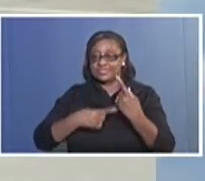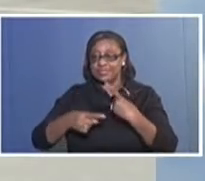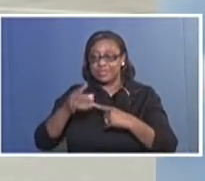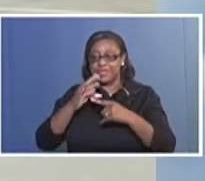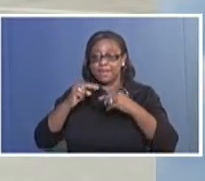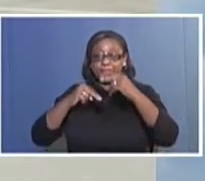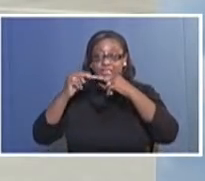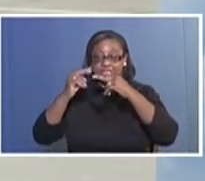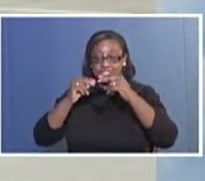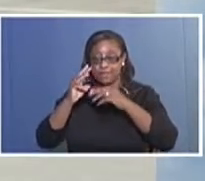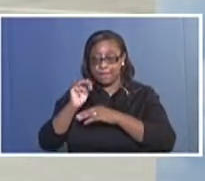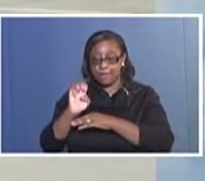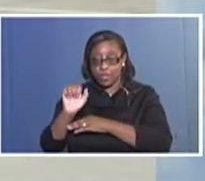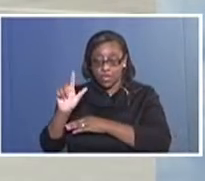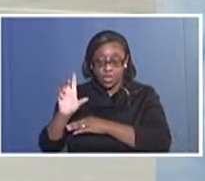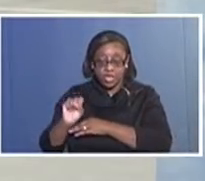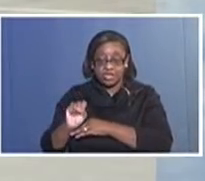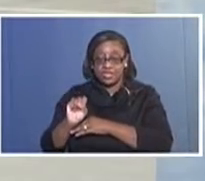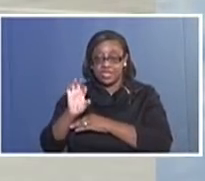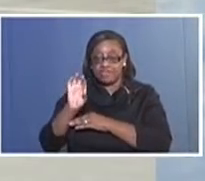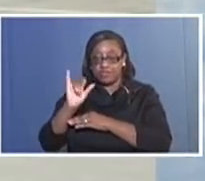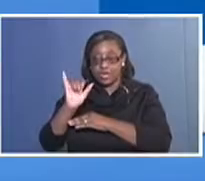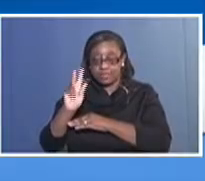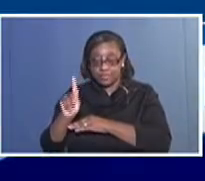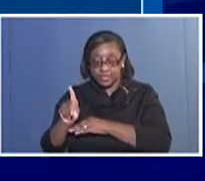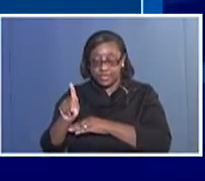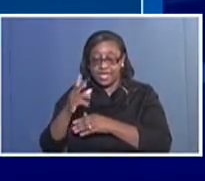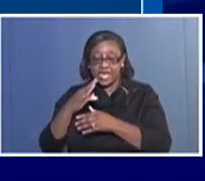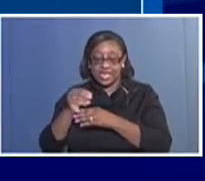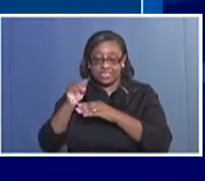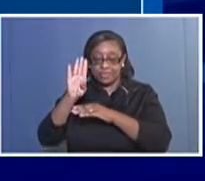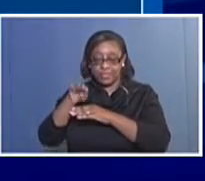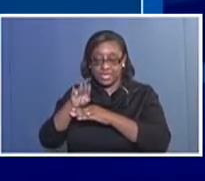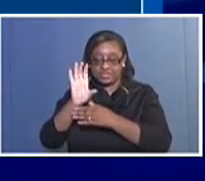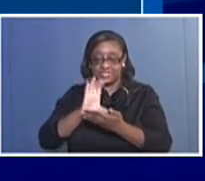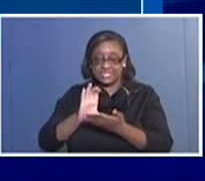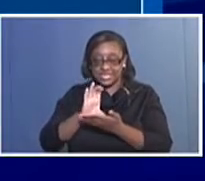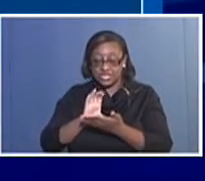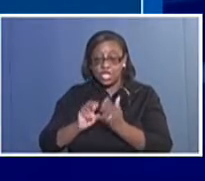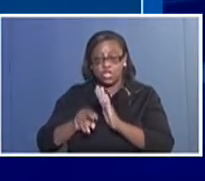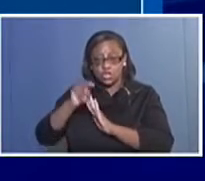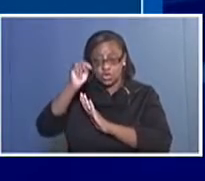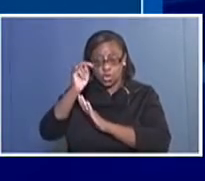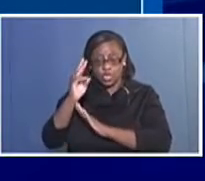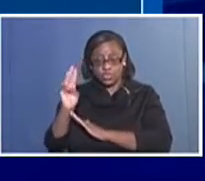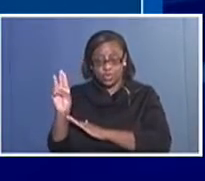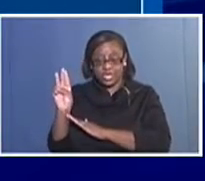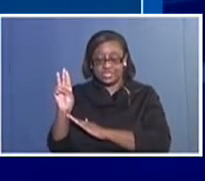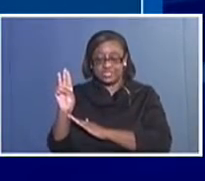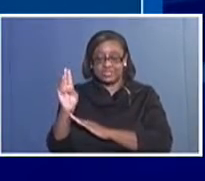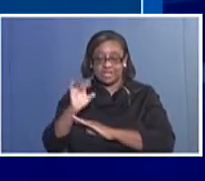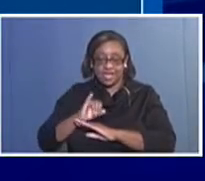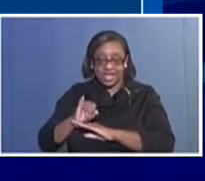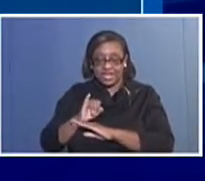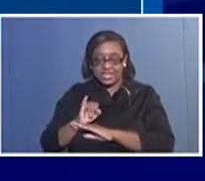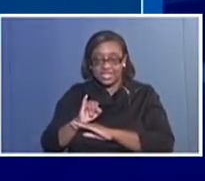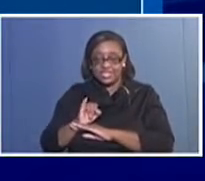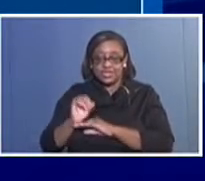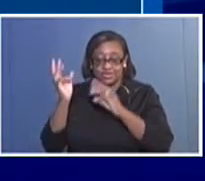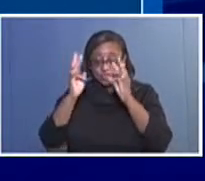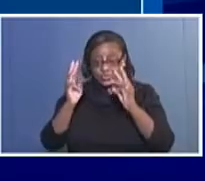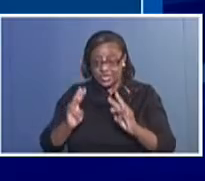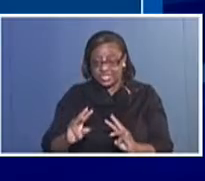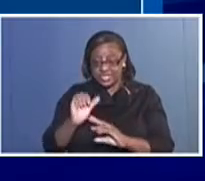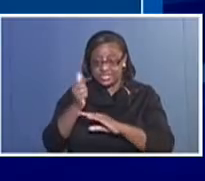by Builders Mall, home of FYP, the Tile King, and the Paint Setter in the Northwestern Islands tonight. The winds northwest to north at 10 to 15